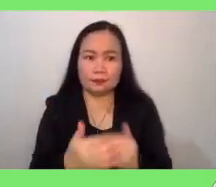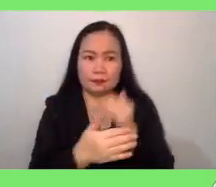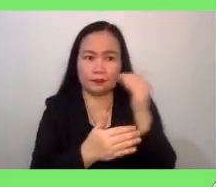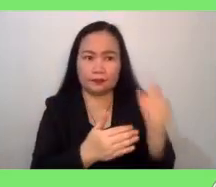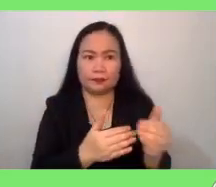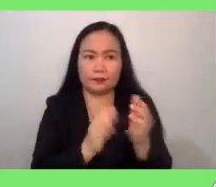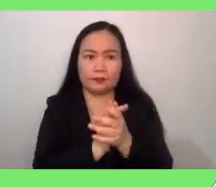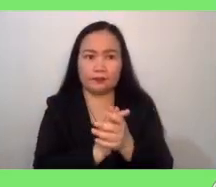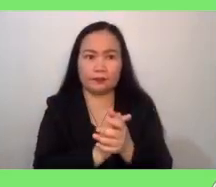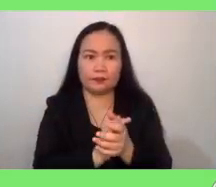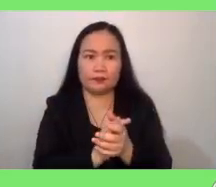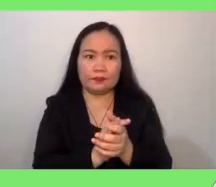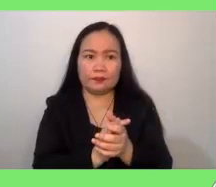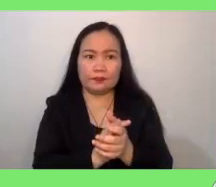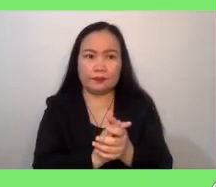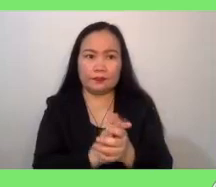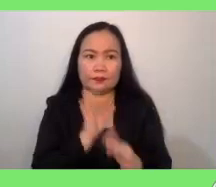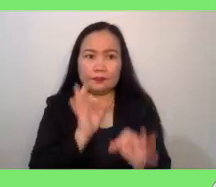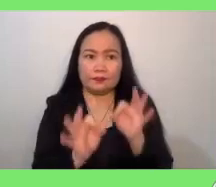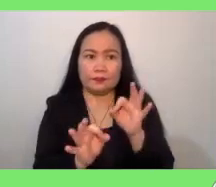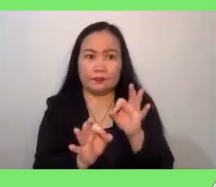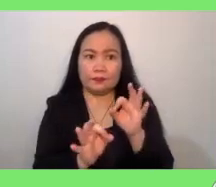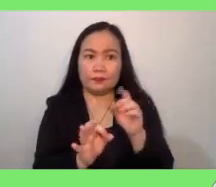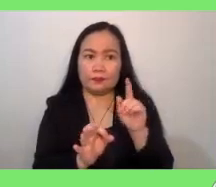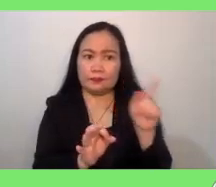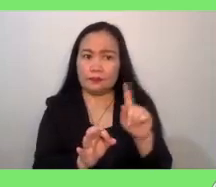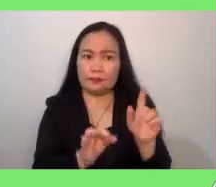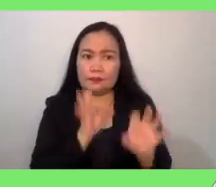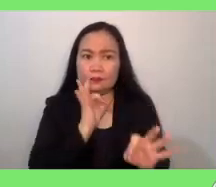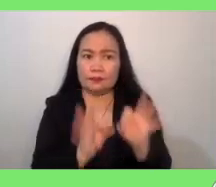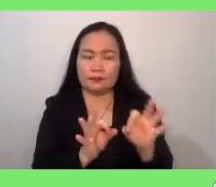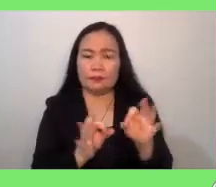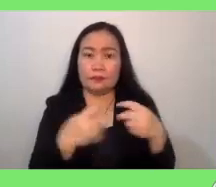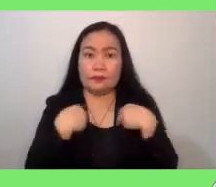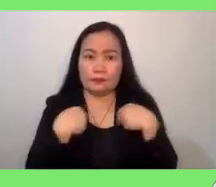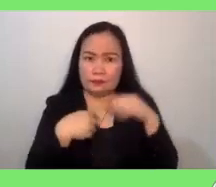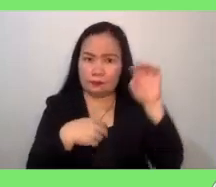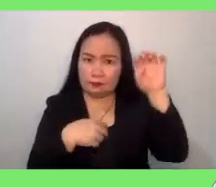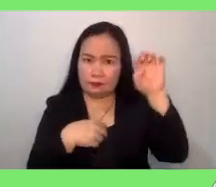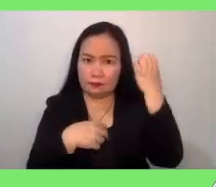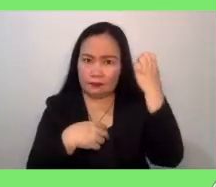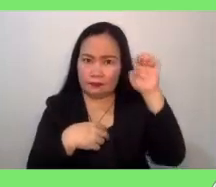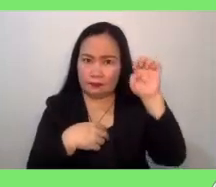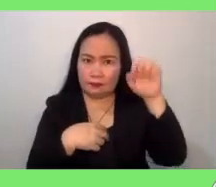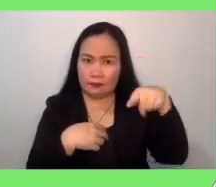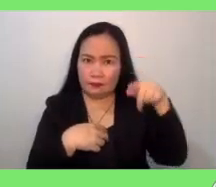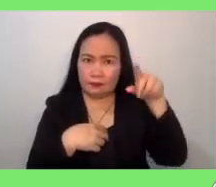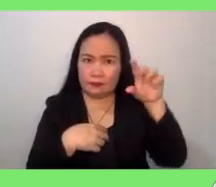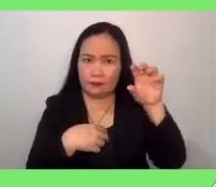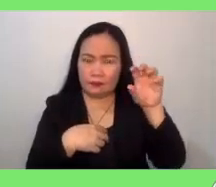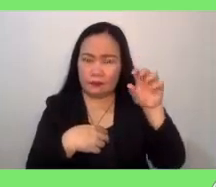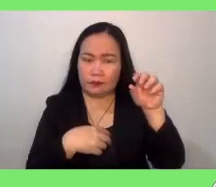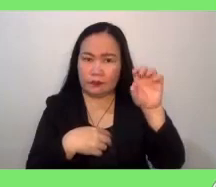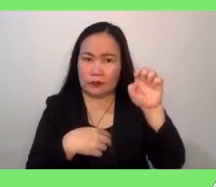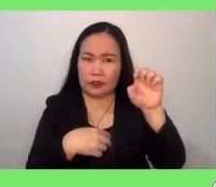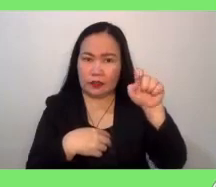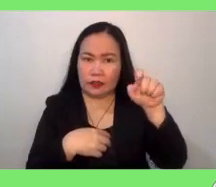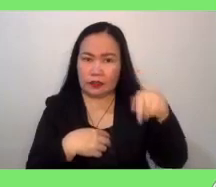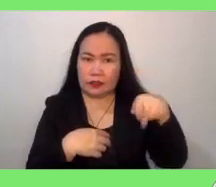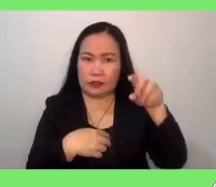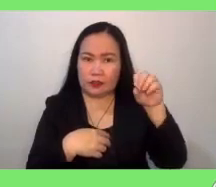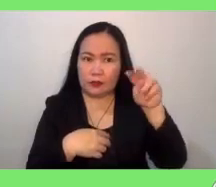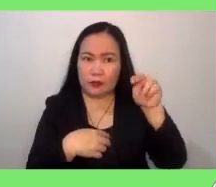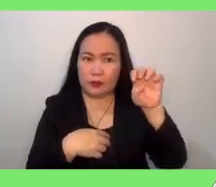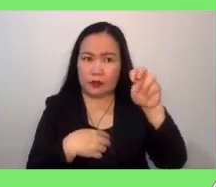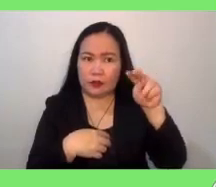Next. What if ang equation po natin ay merong exponent? Okay, so, ilang